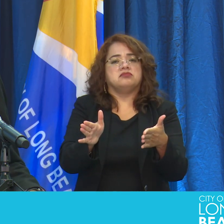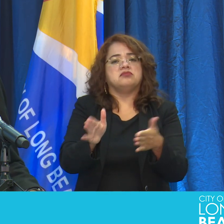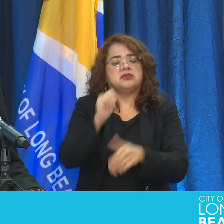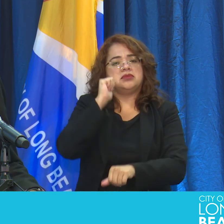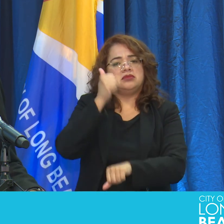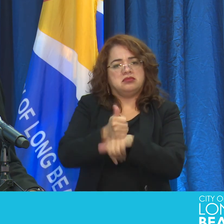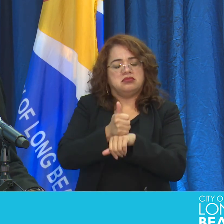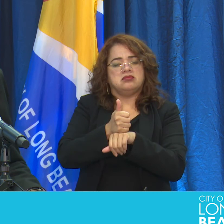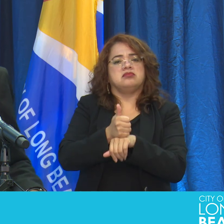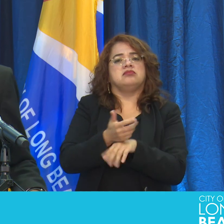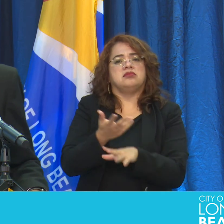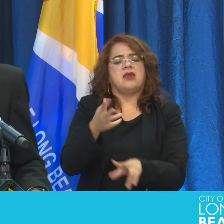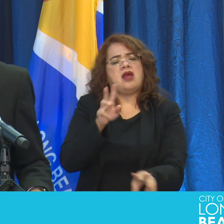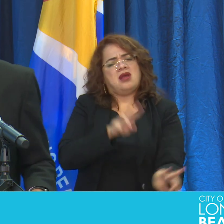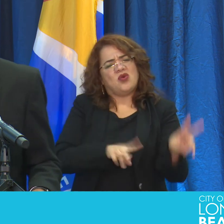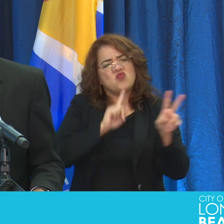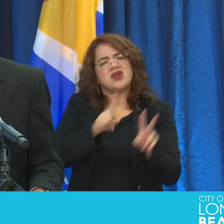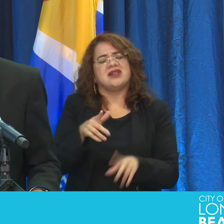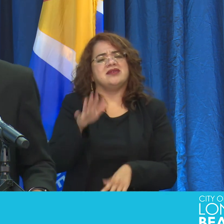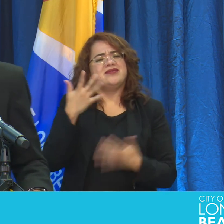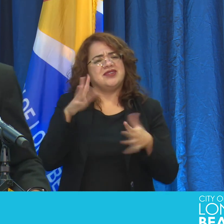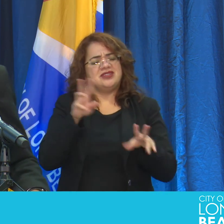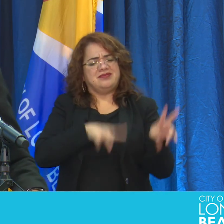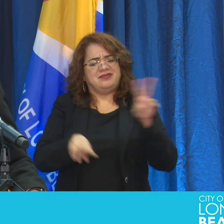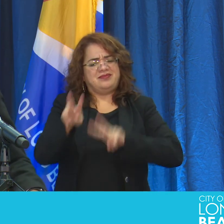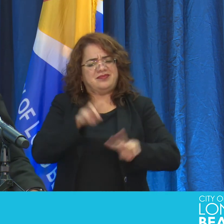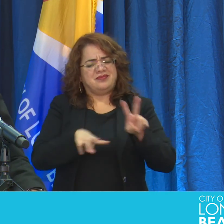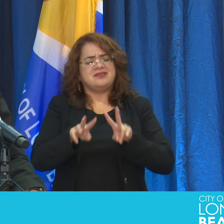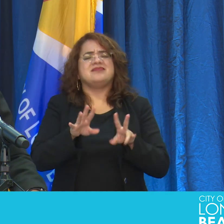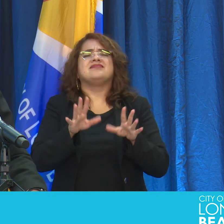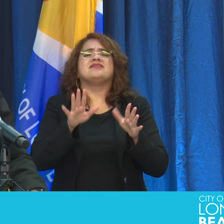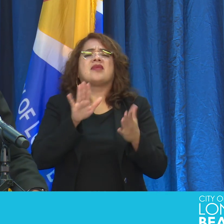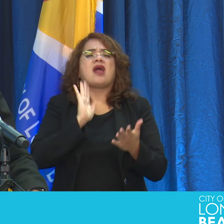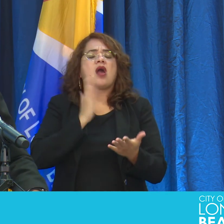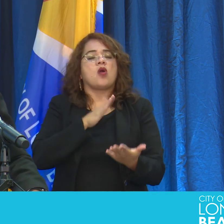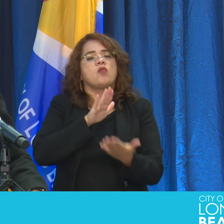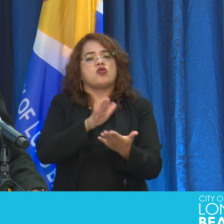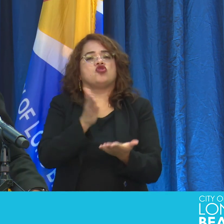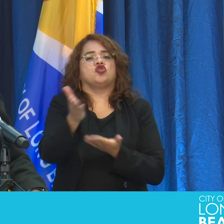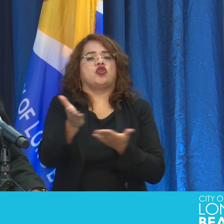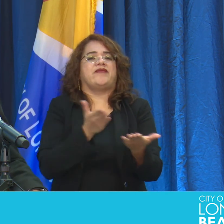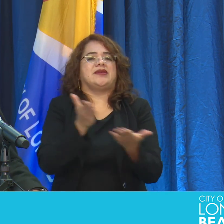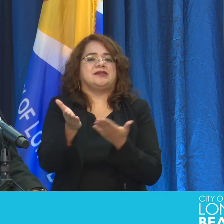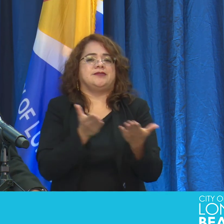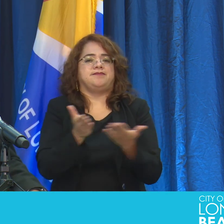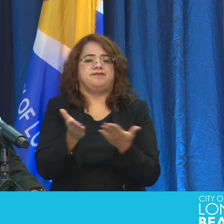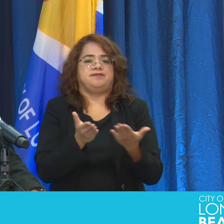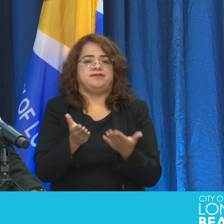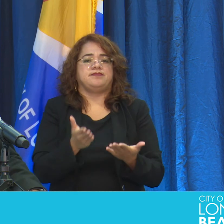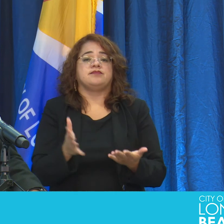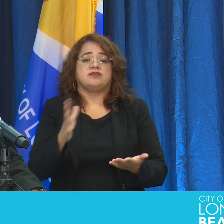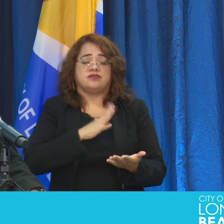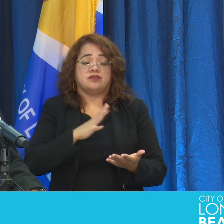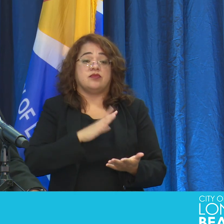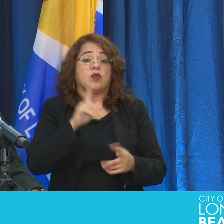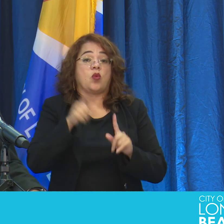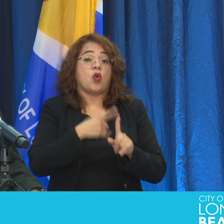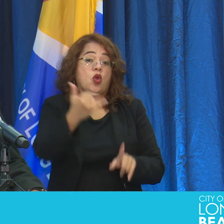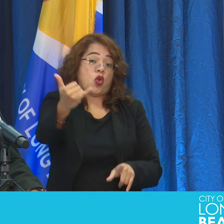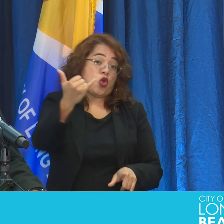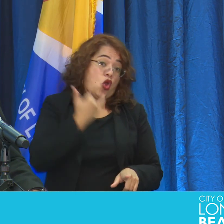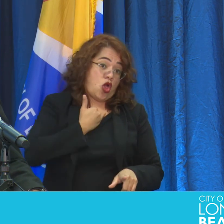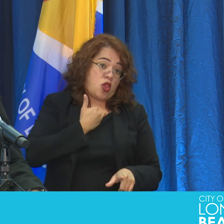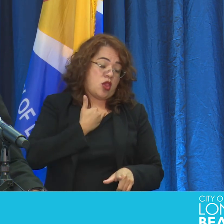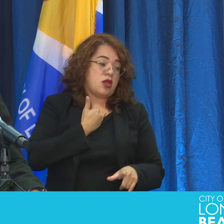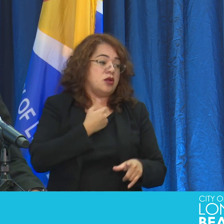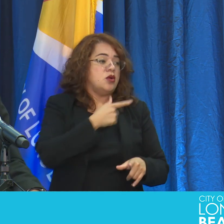We're really trying to look at, for example, calls for service and how and who should be responding to certain types of calls and how we do